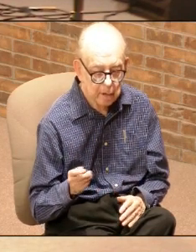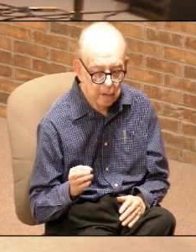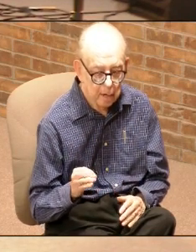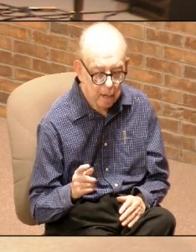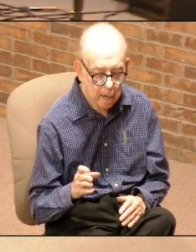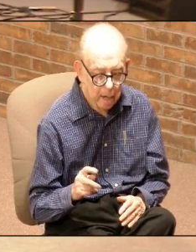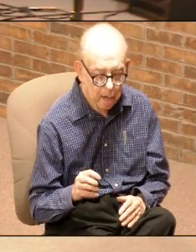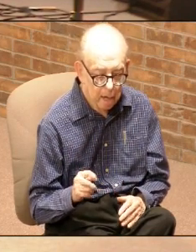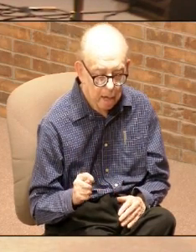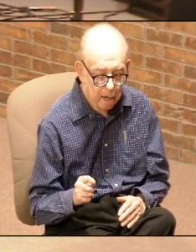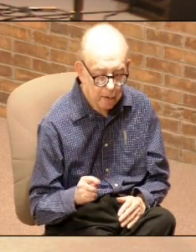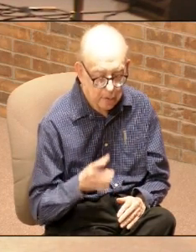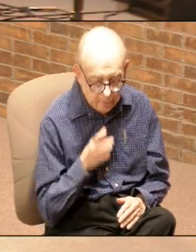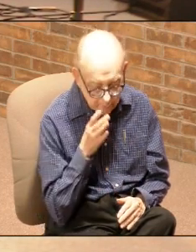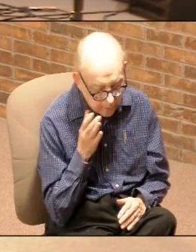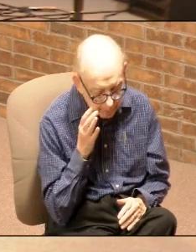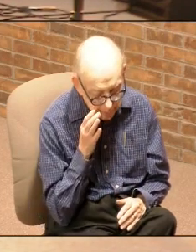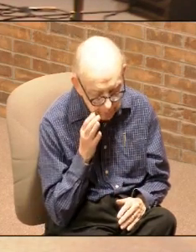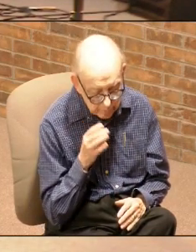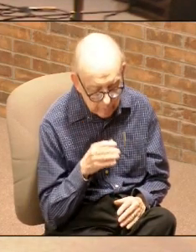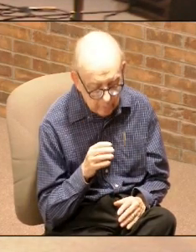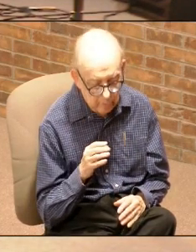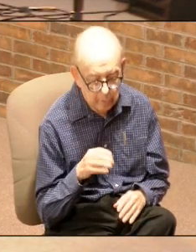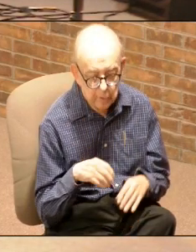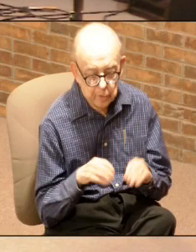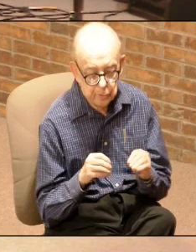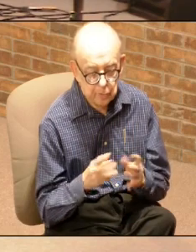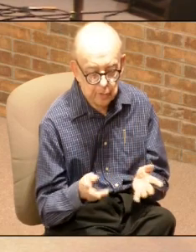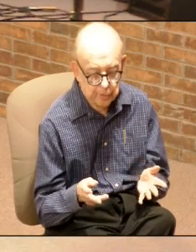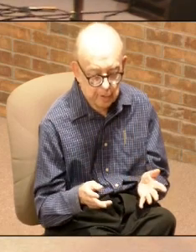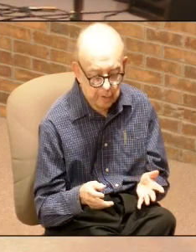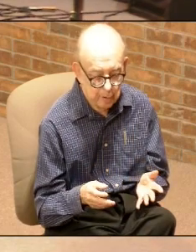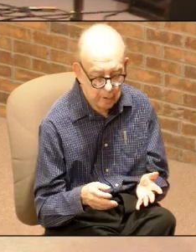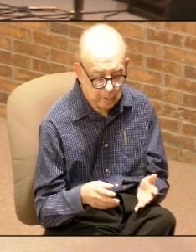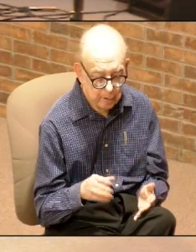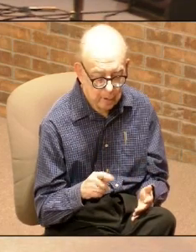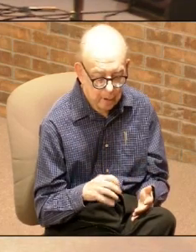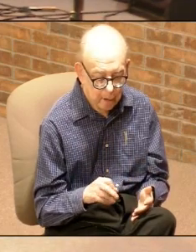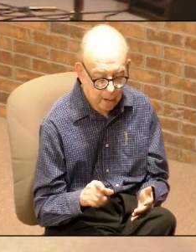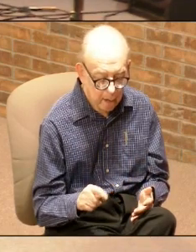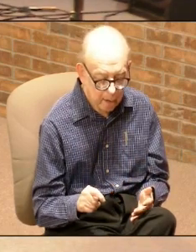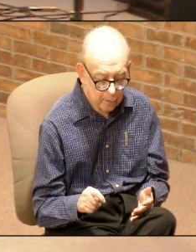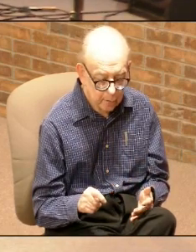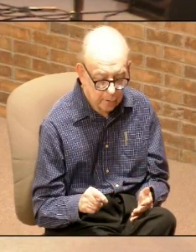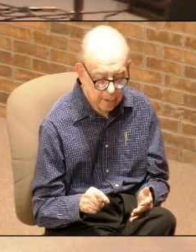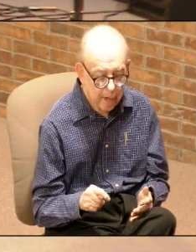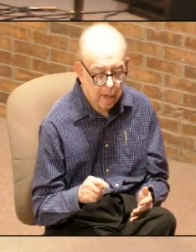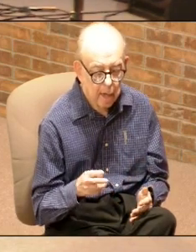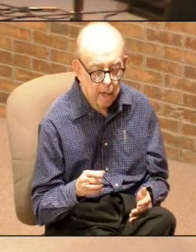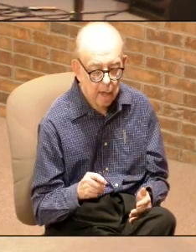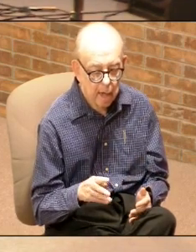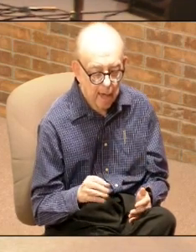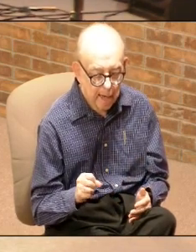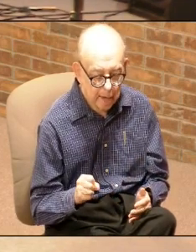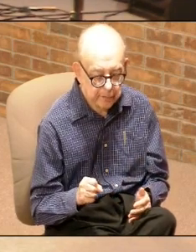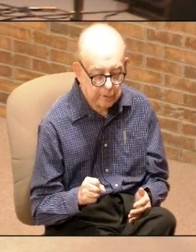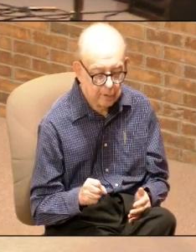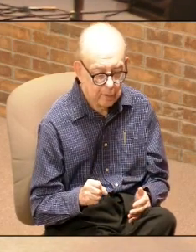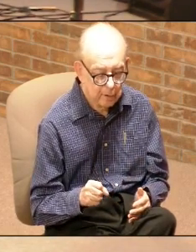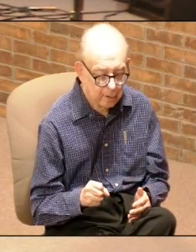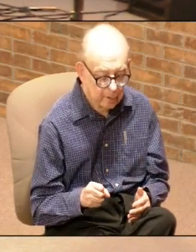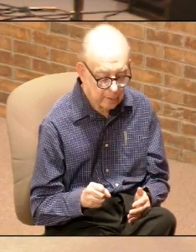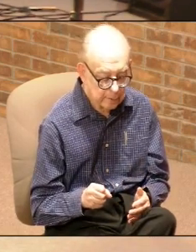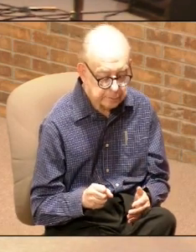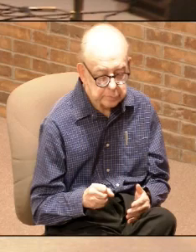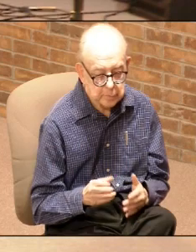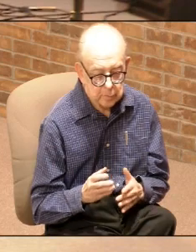If the farmers market was there at the courthouse on 2nd and High, between